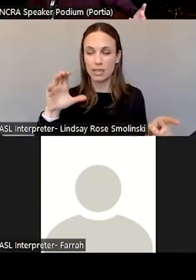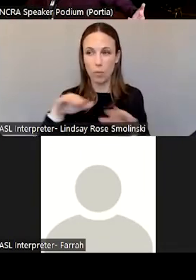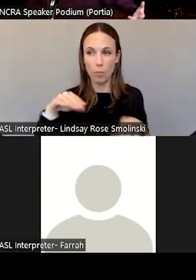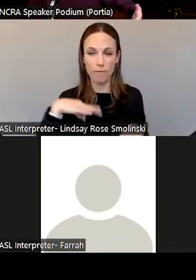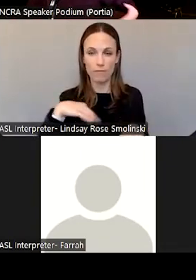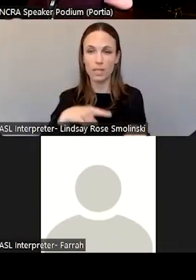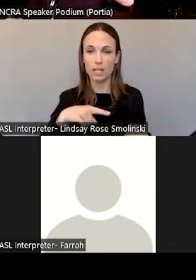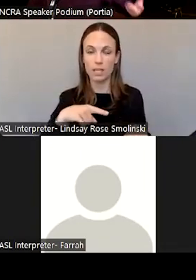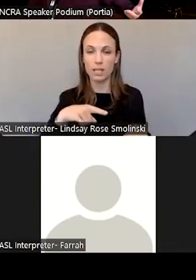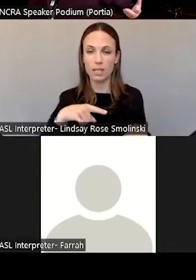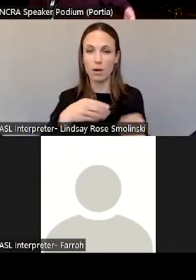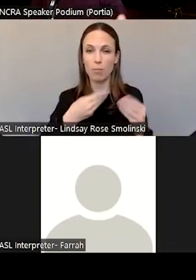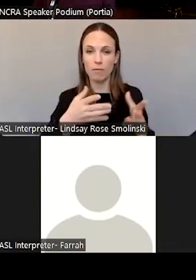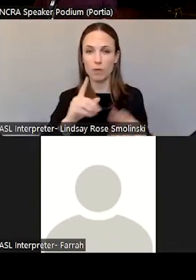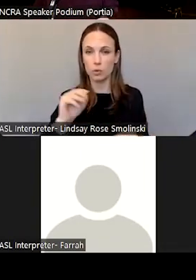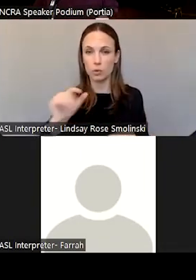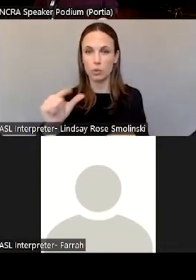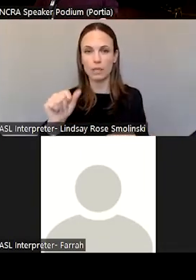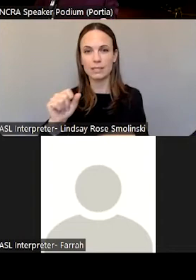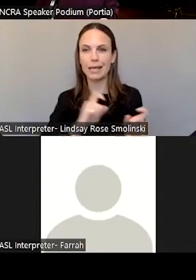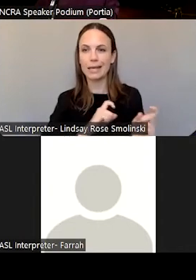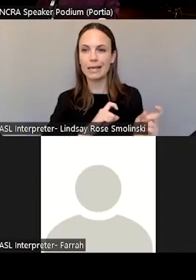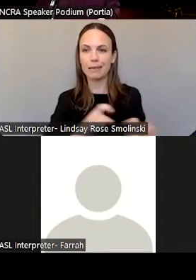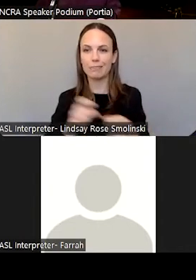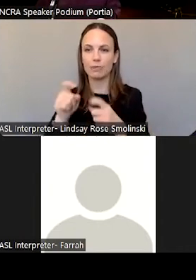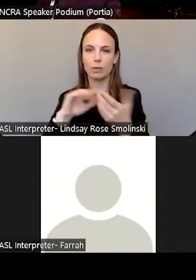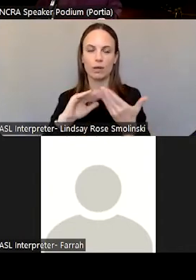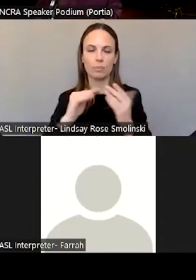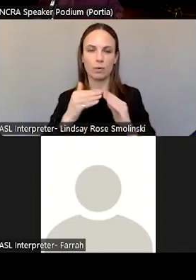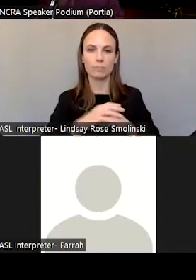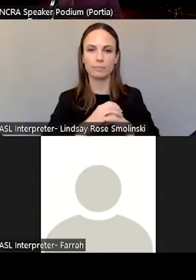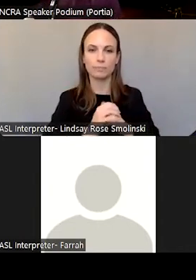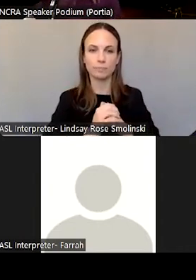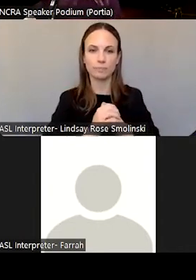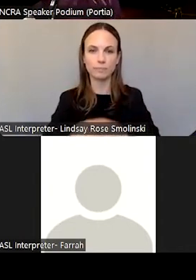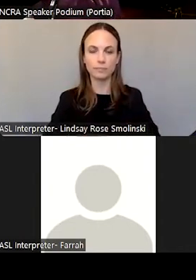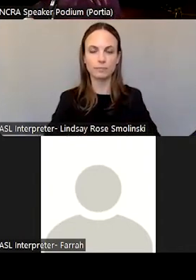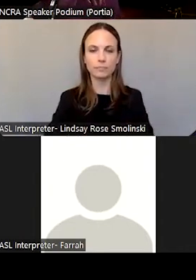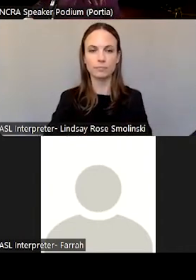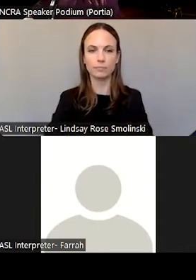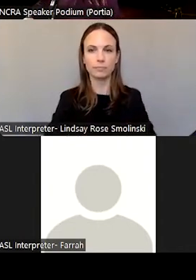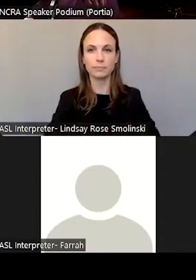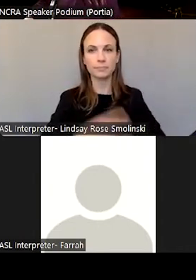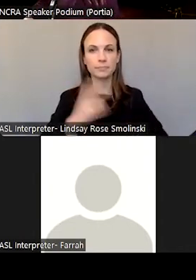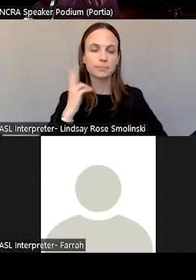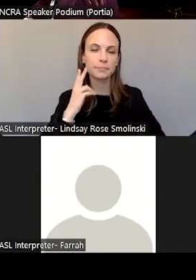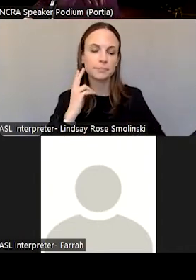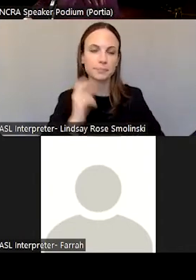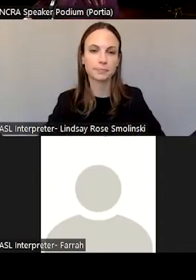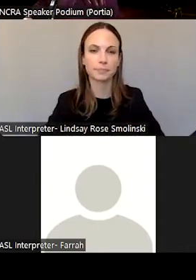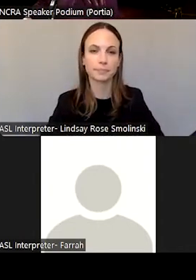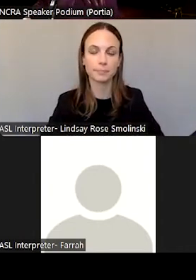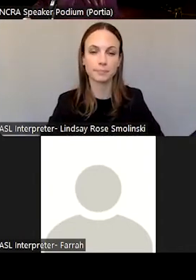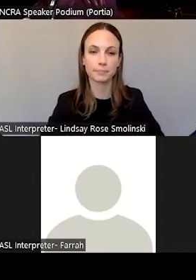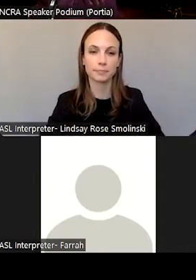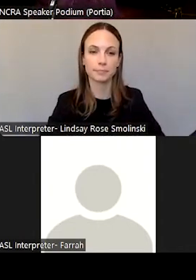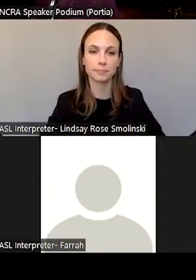this tool as a gift to the community. So let's see.